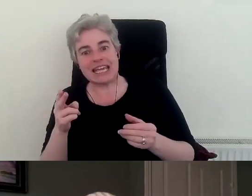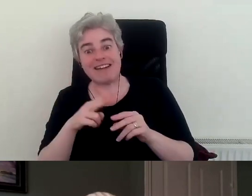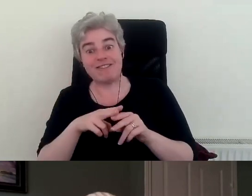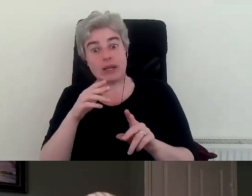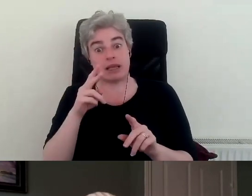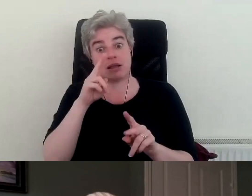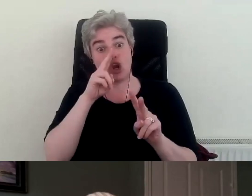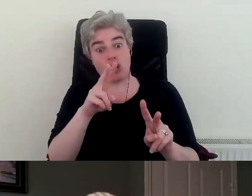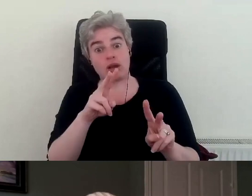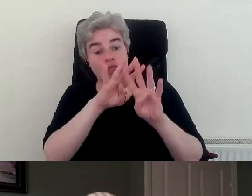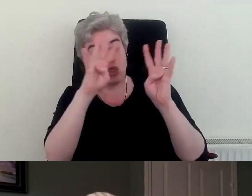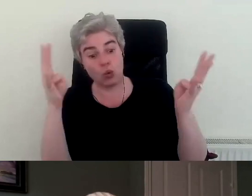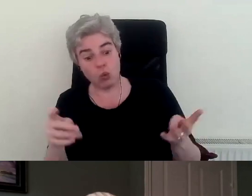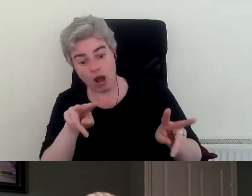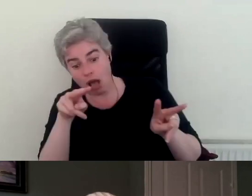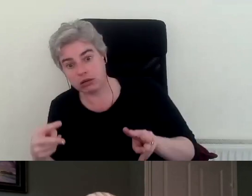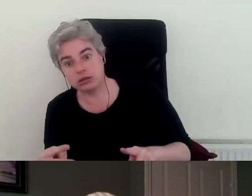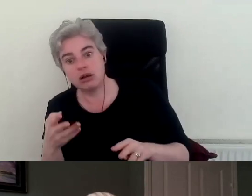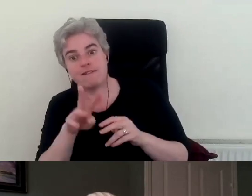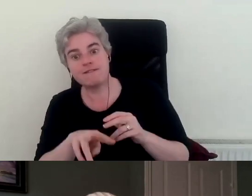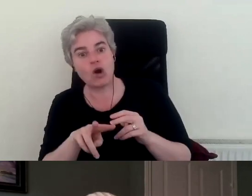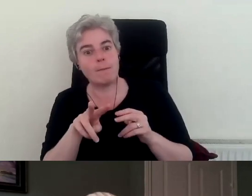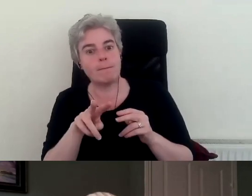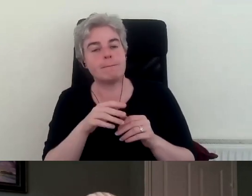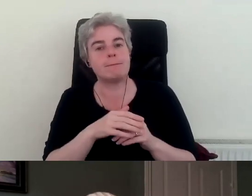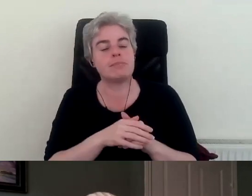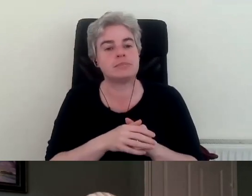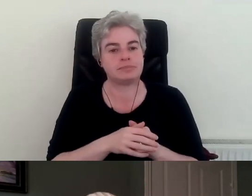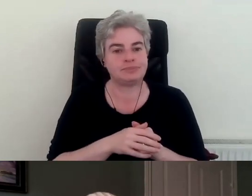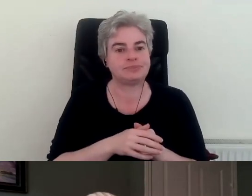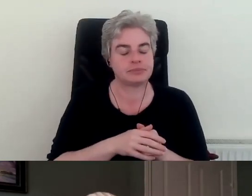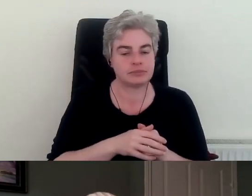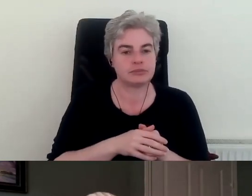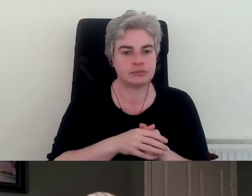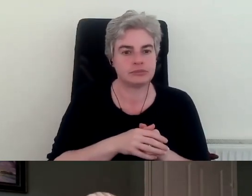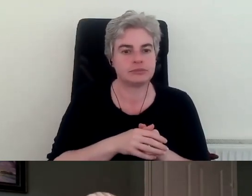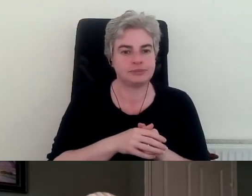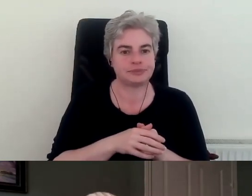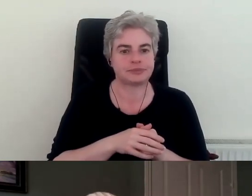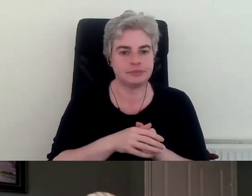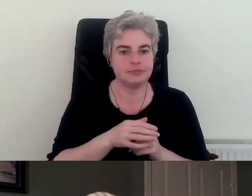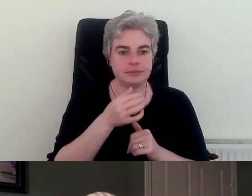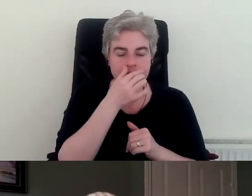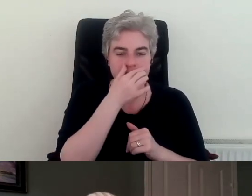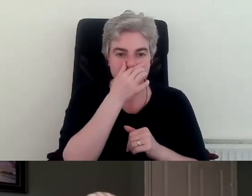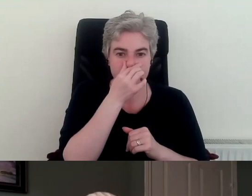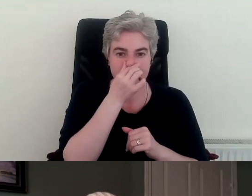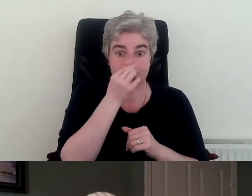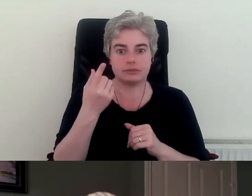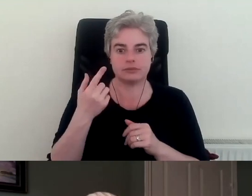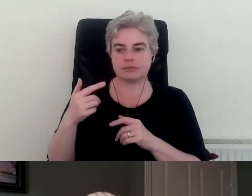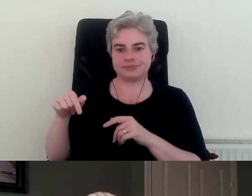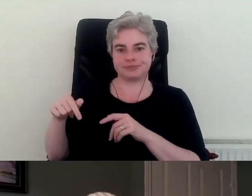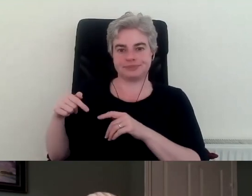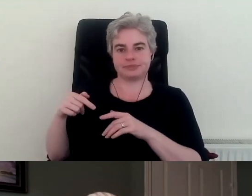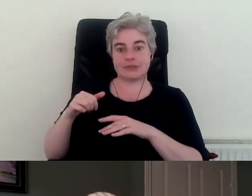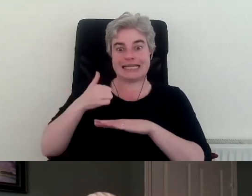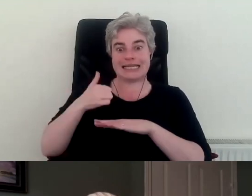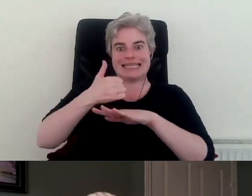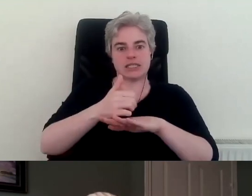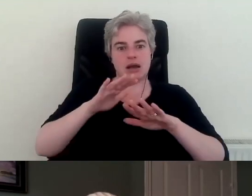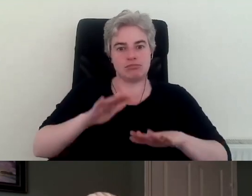at the world from what I said, during which propelled much of the British Empire as kind